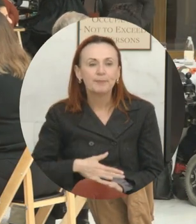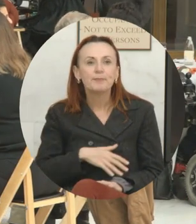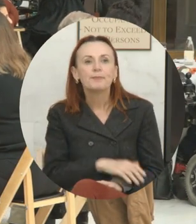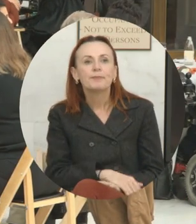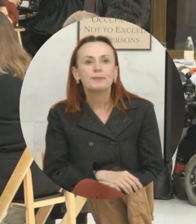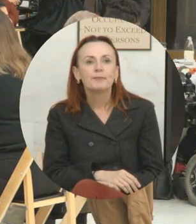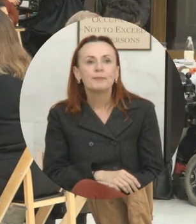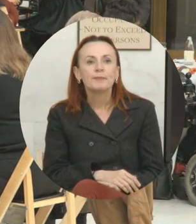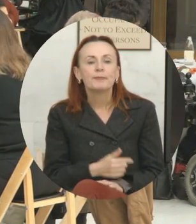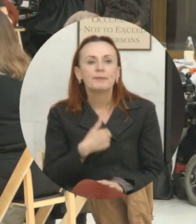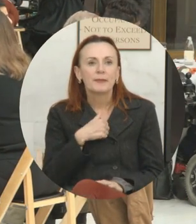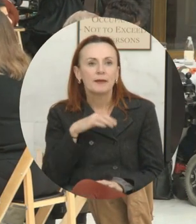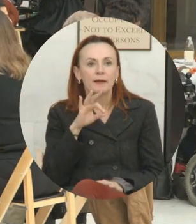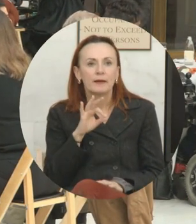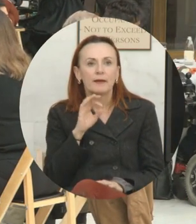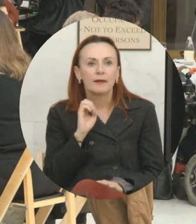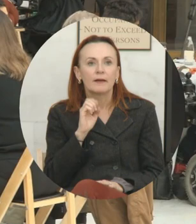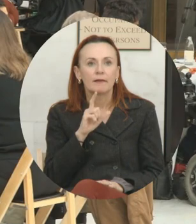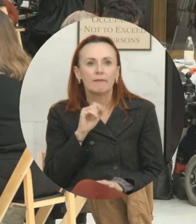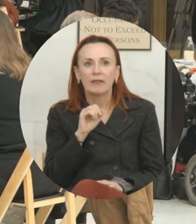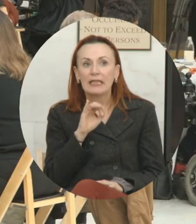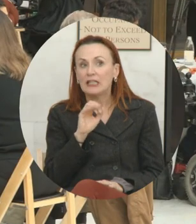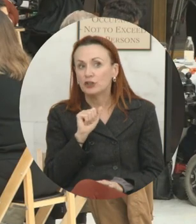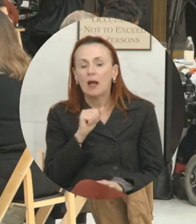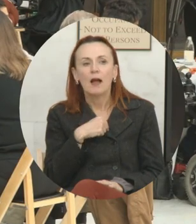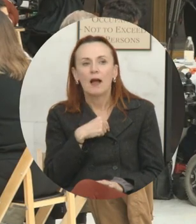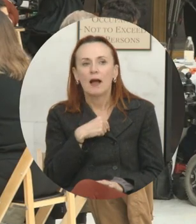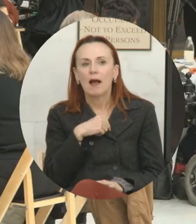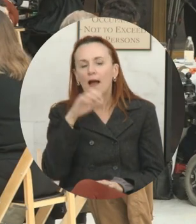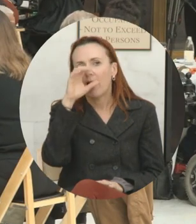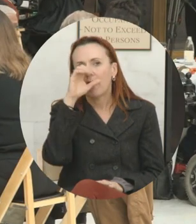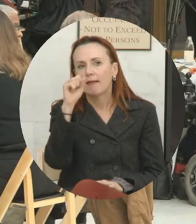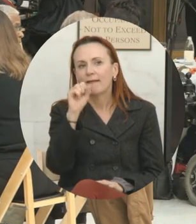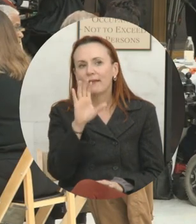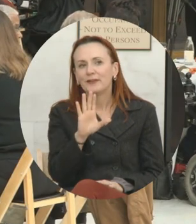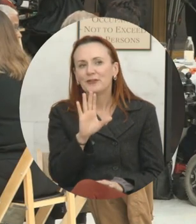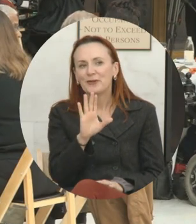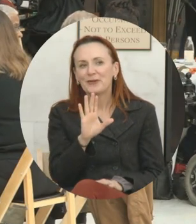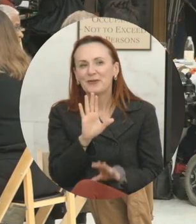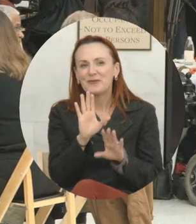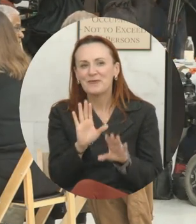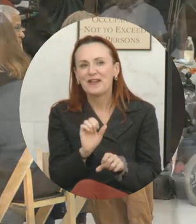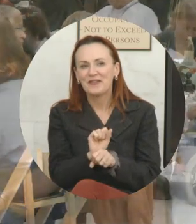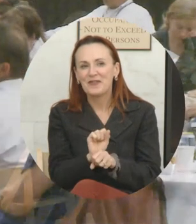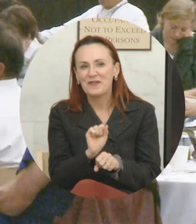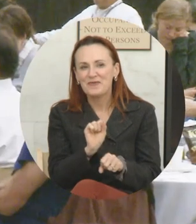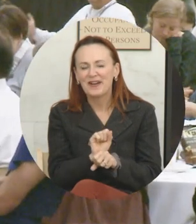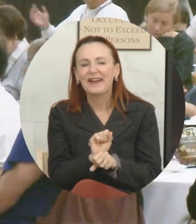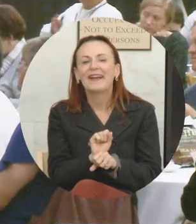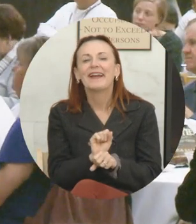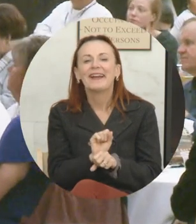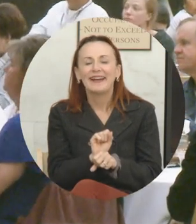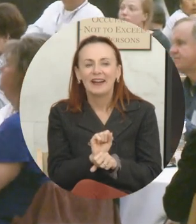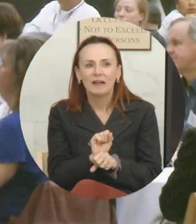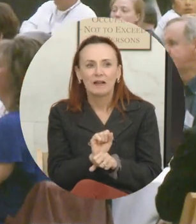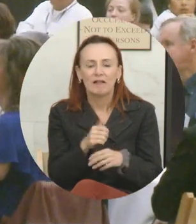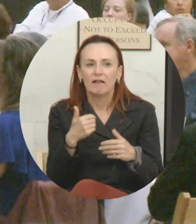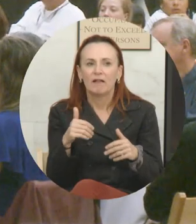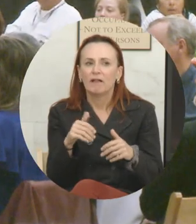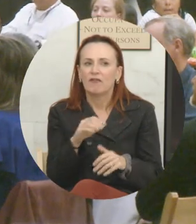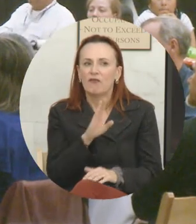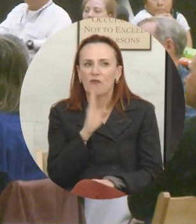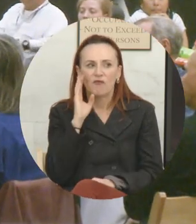Felisia, I marvel at the wonderful work that you and Gil Hodge and the other people do in the